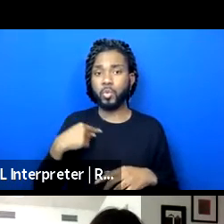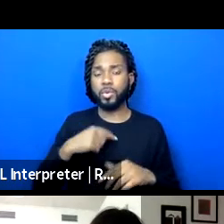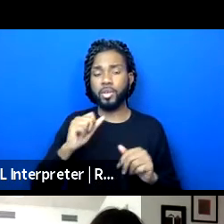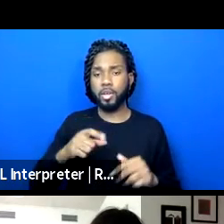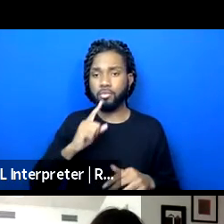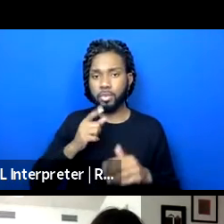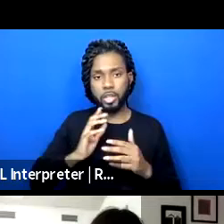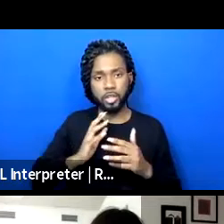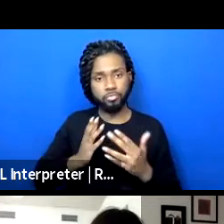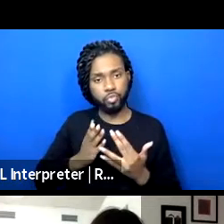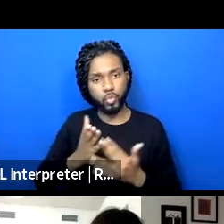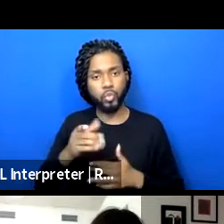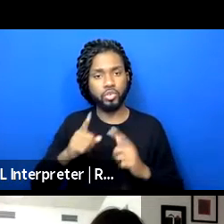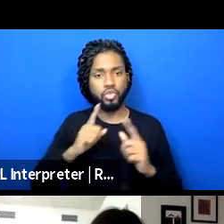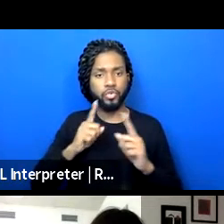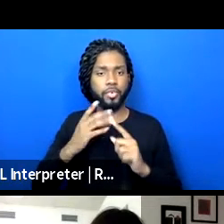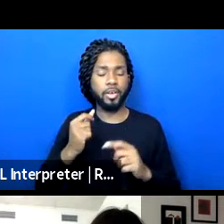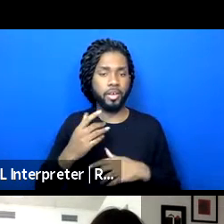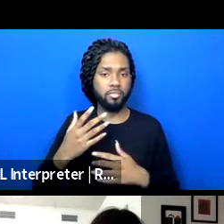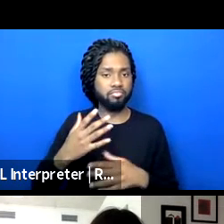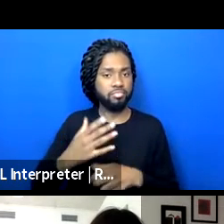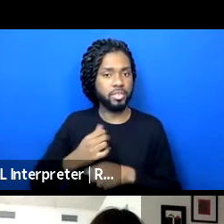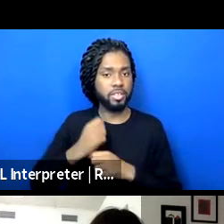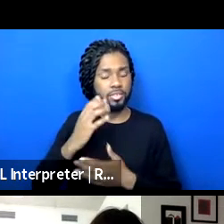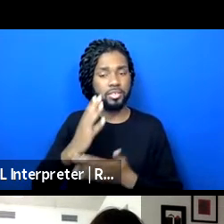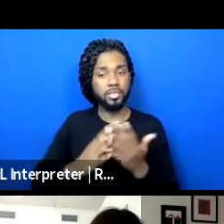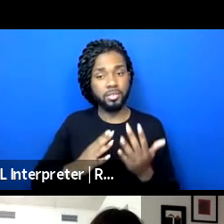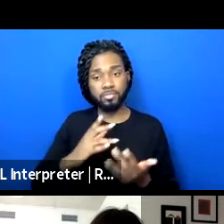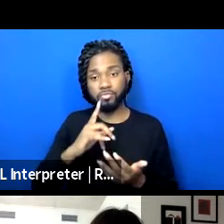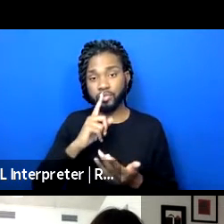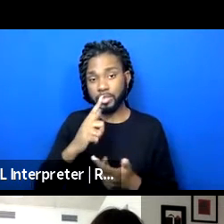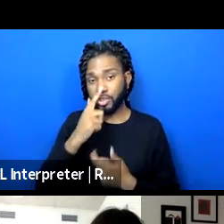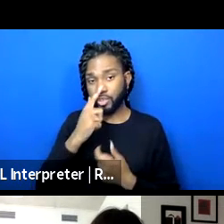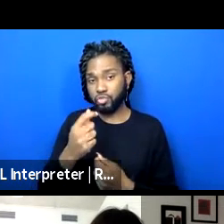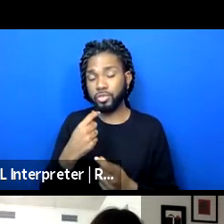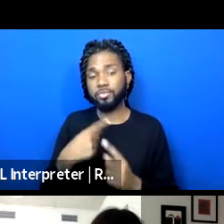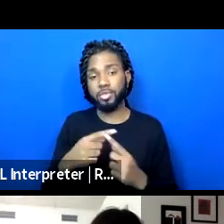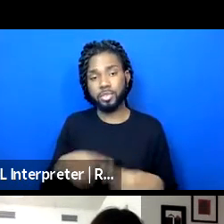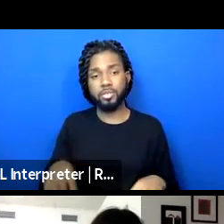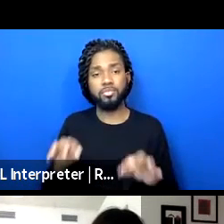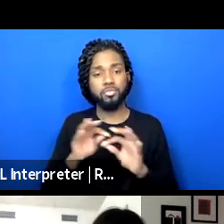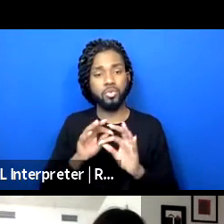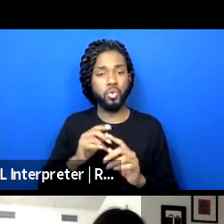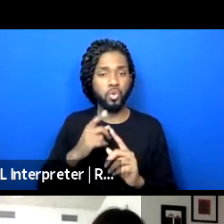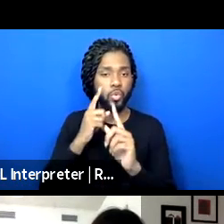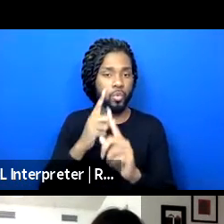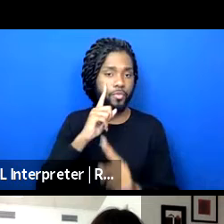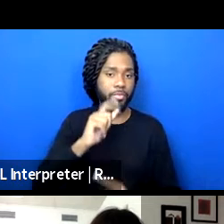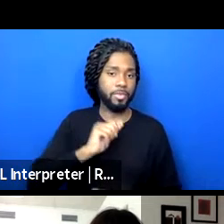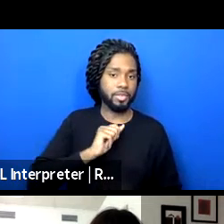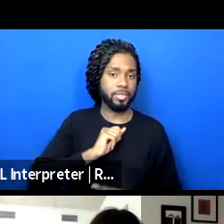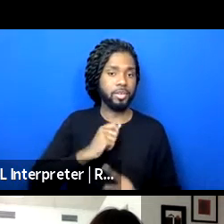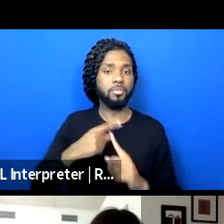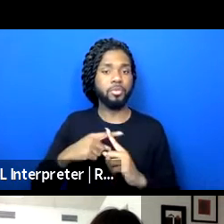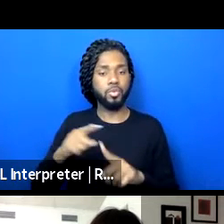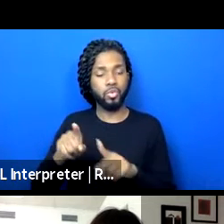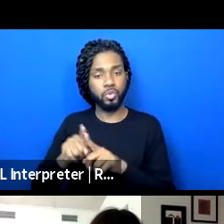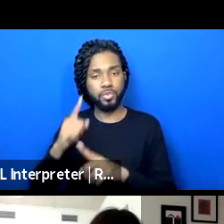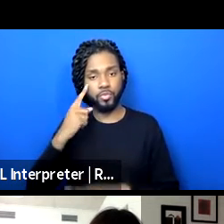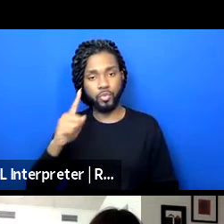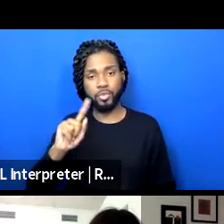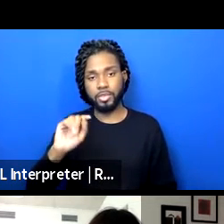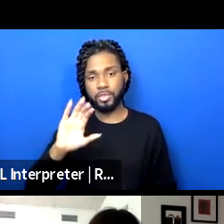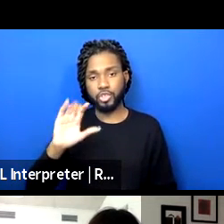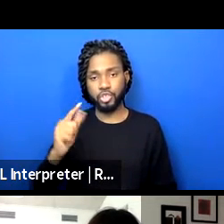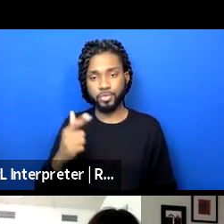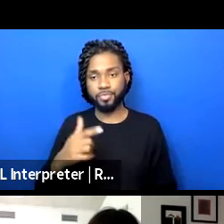conversation and yield some interesting and important charges for me and for TCG. So